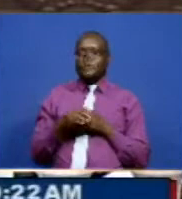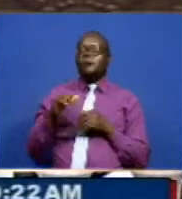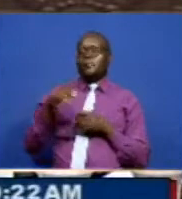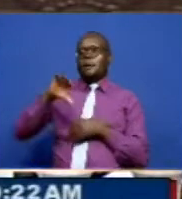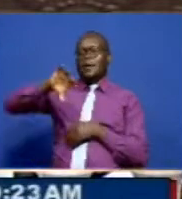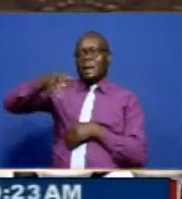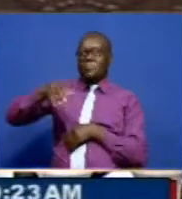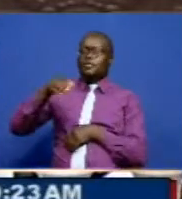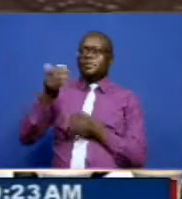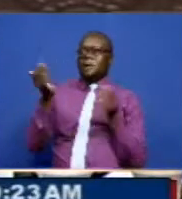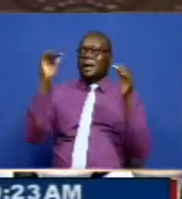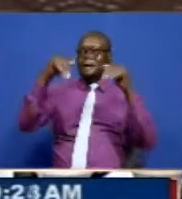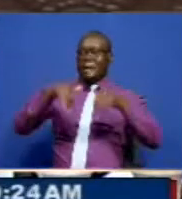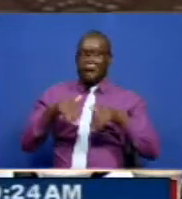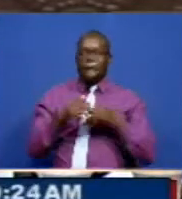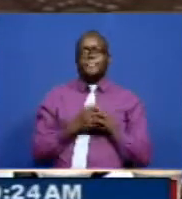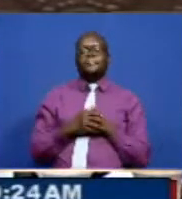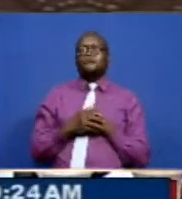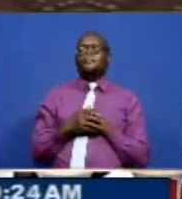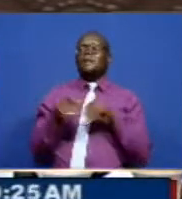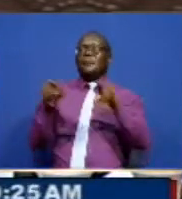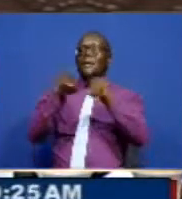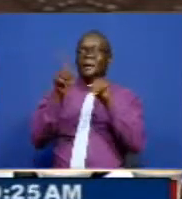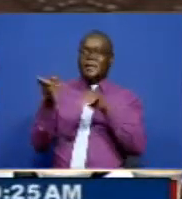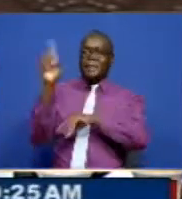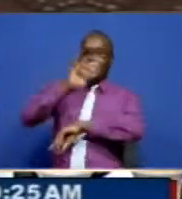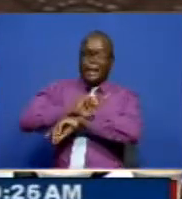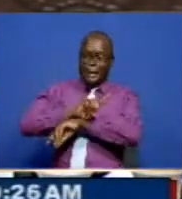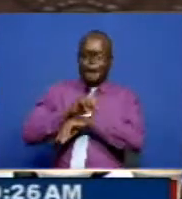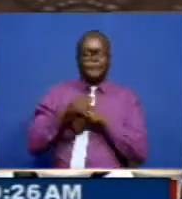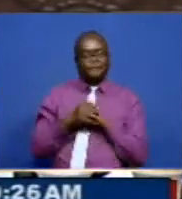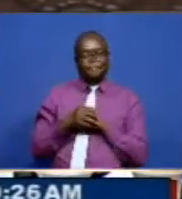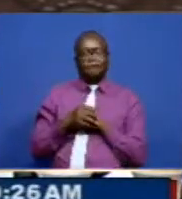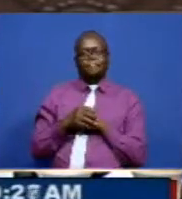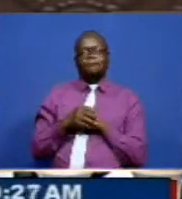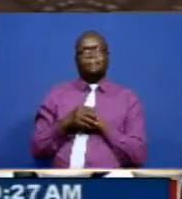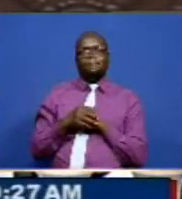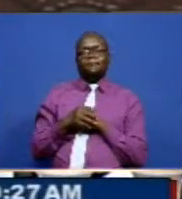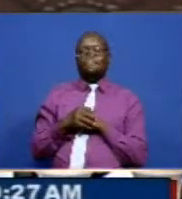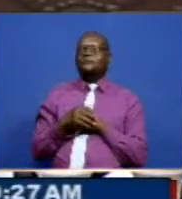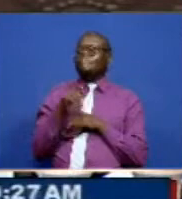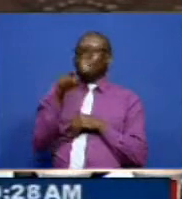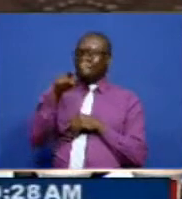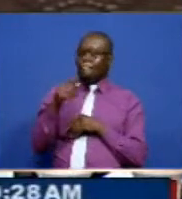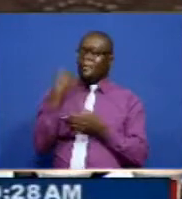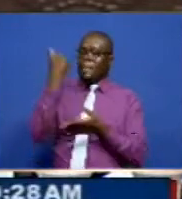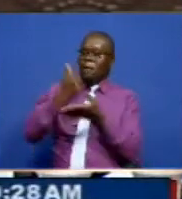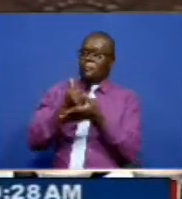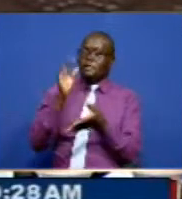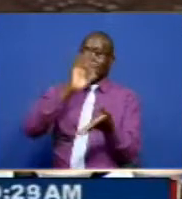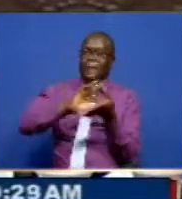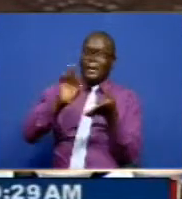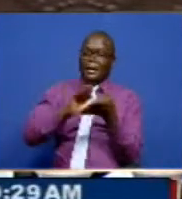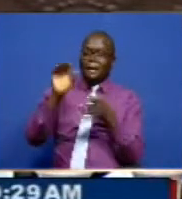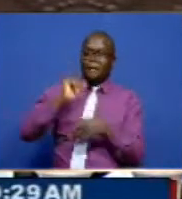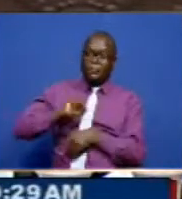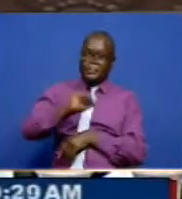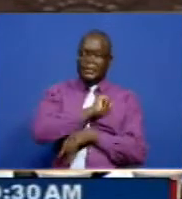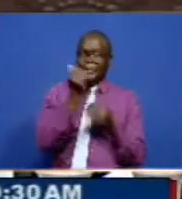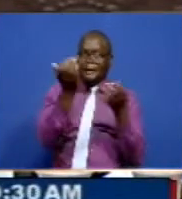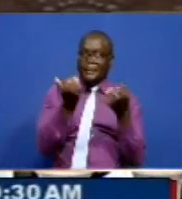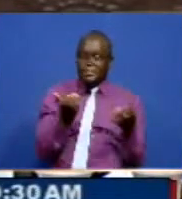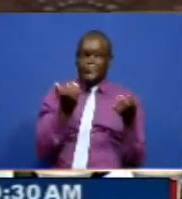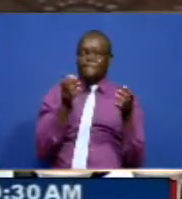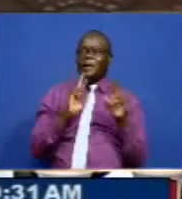Assembly. On the same day, at 4:30 p.m., the Office of the Clerk of the Senate received